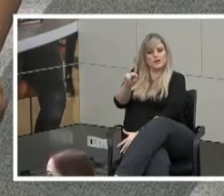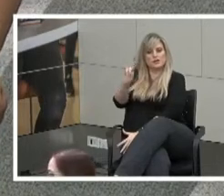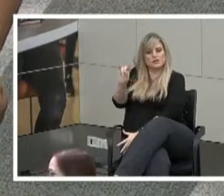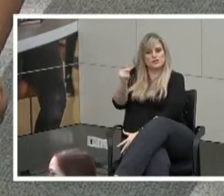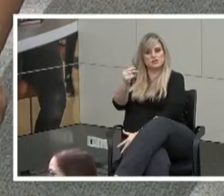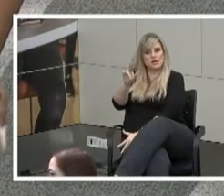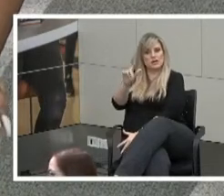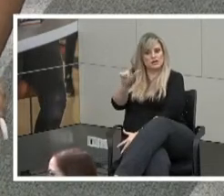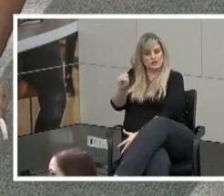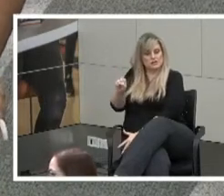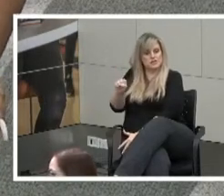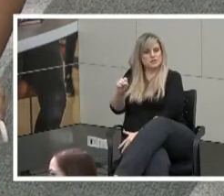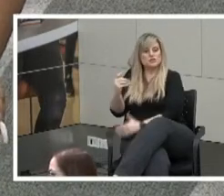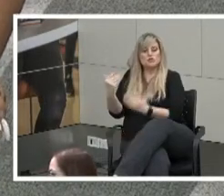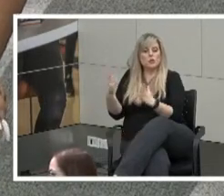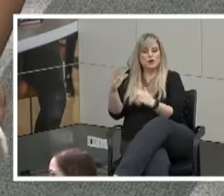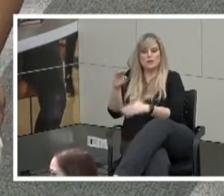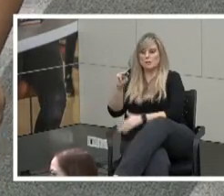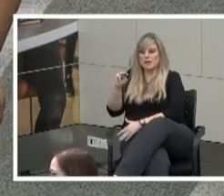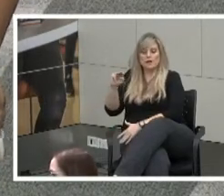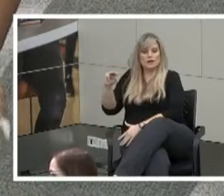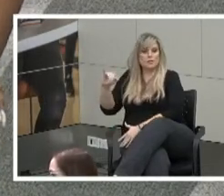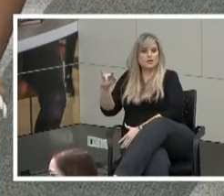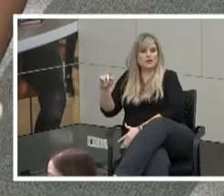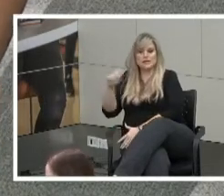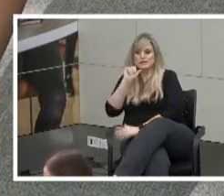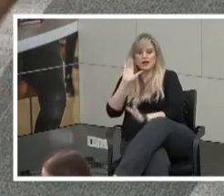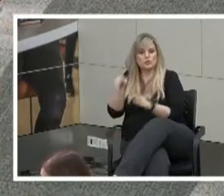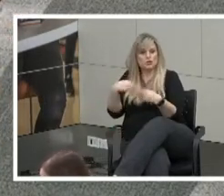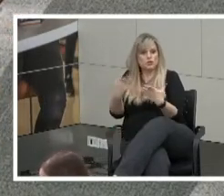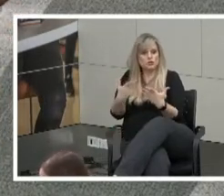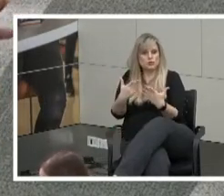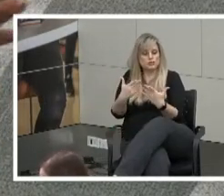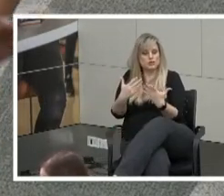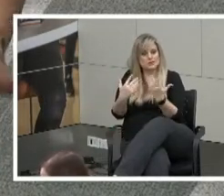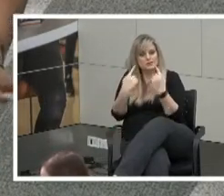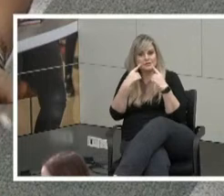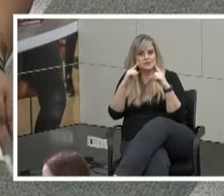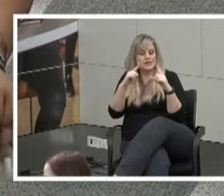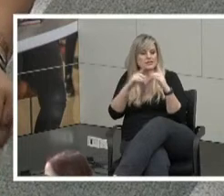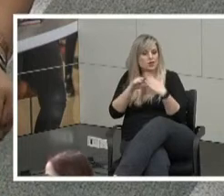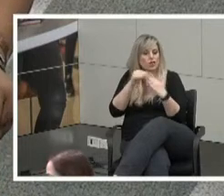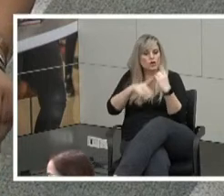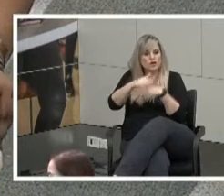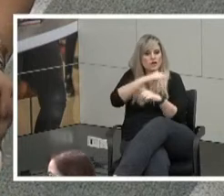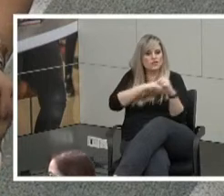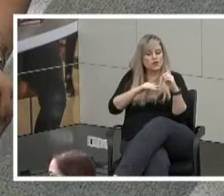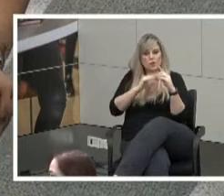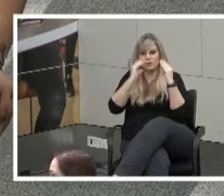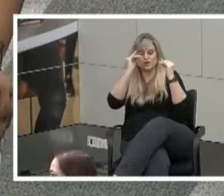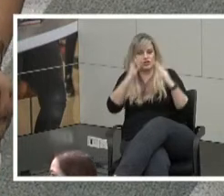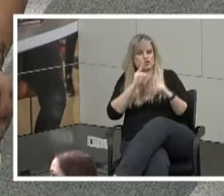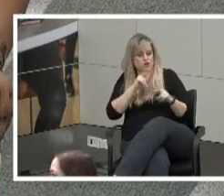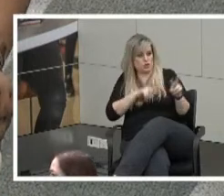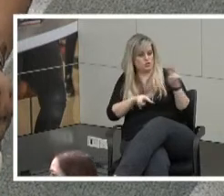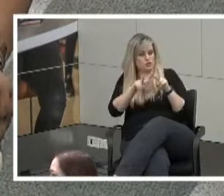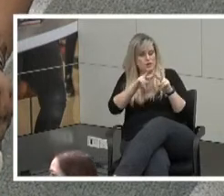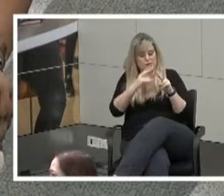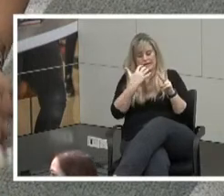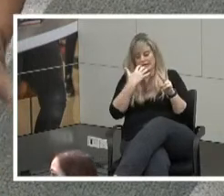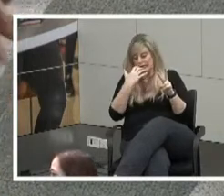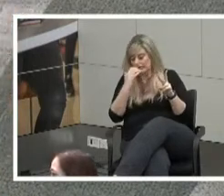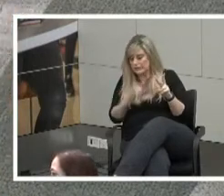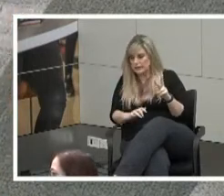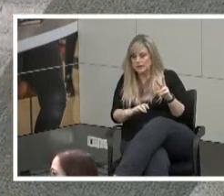miles has not provided for children a conducive learning environment you have had teachers being observed in extreme heat you've